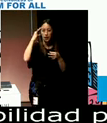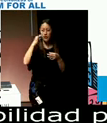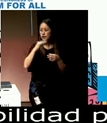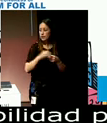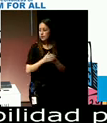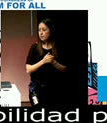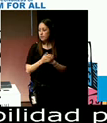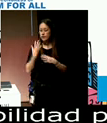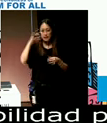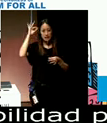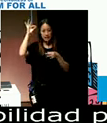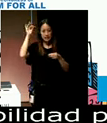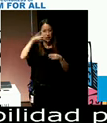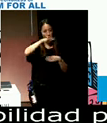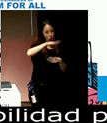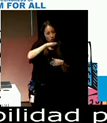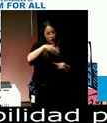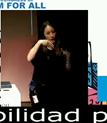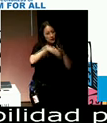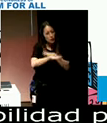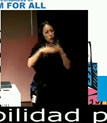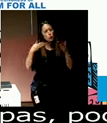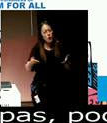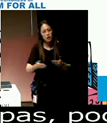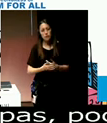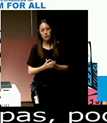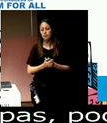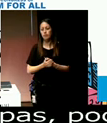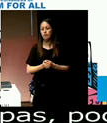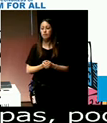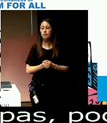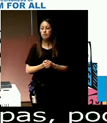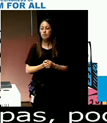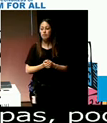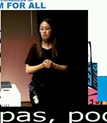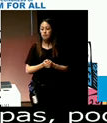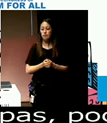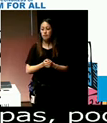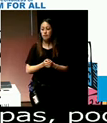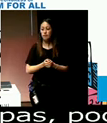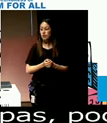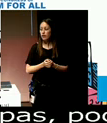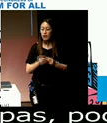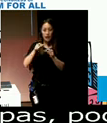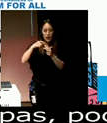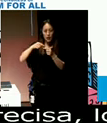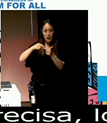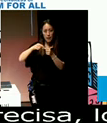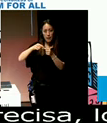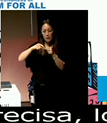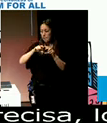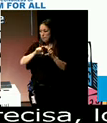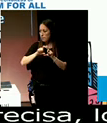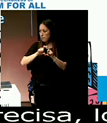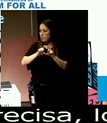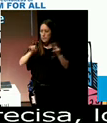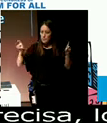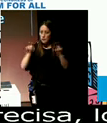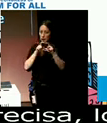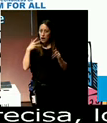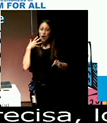accessible places. The blue bar at the top can be used to customize the interface.